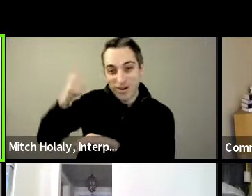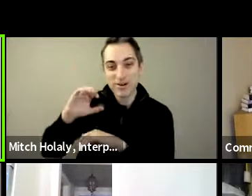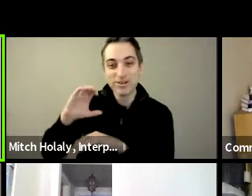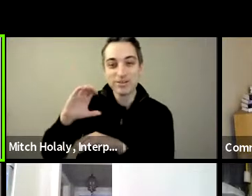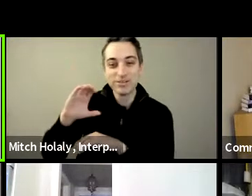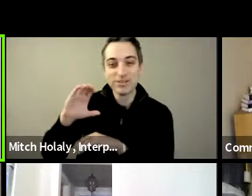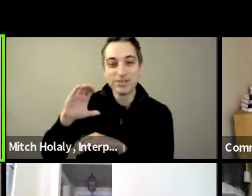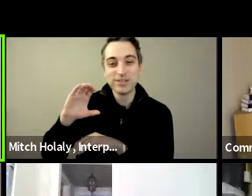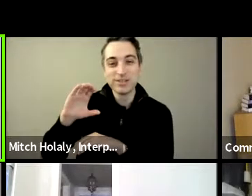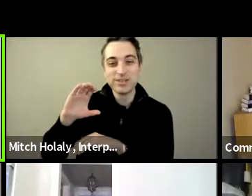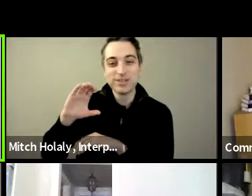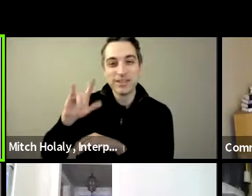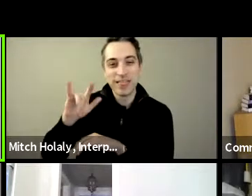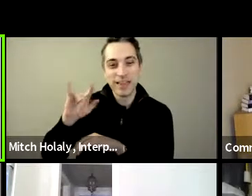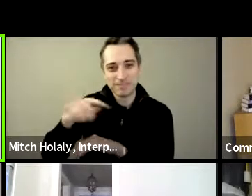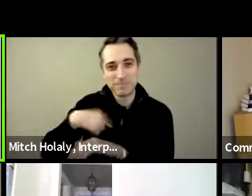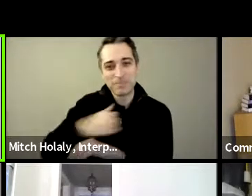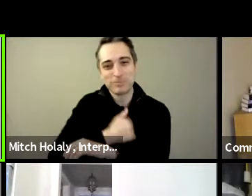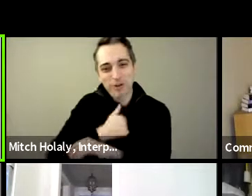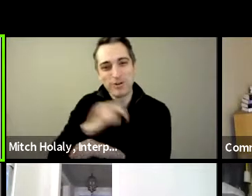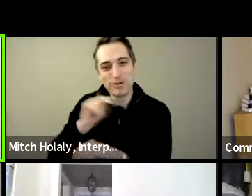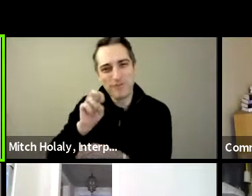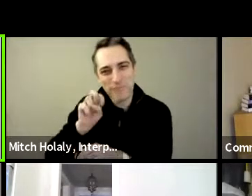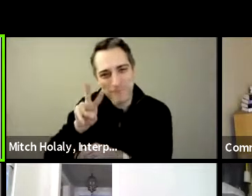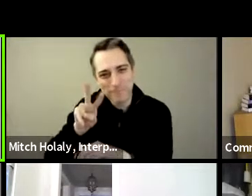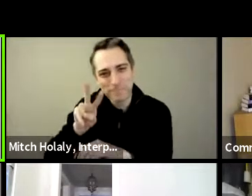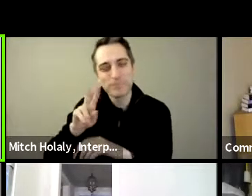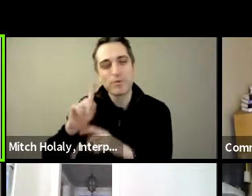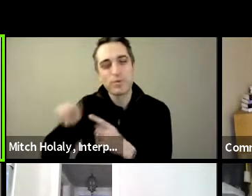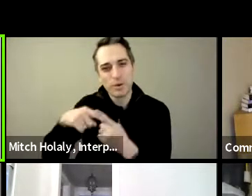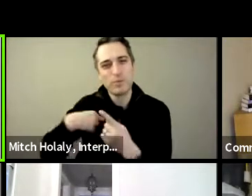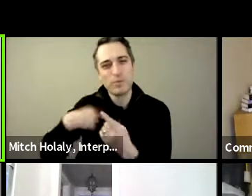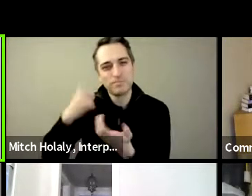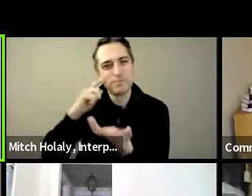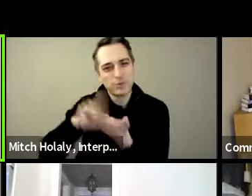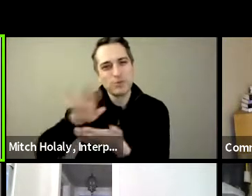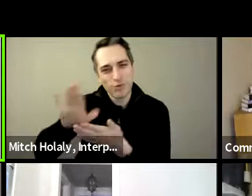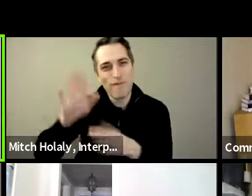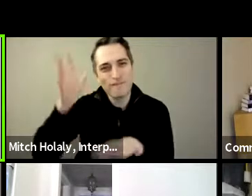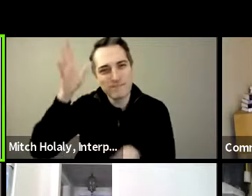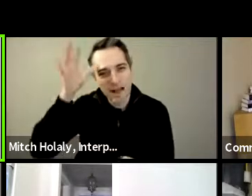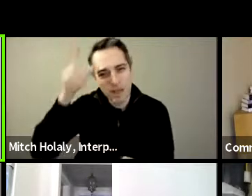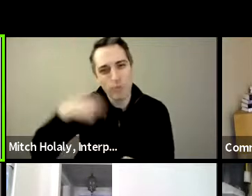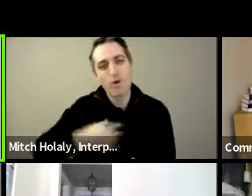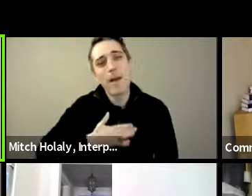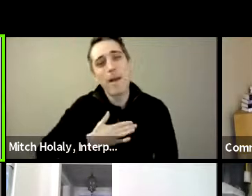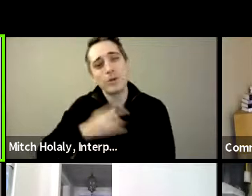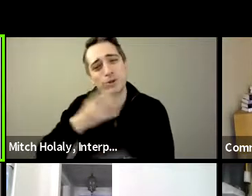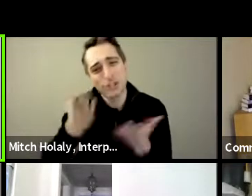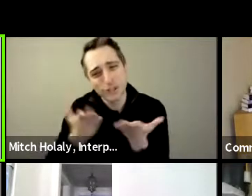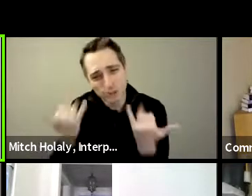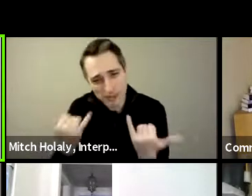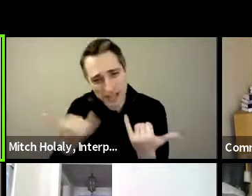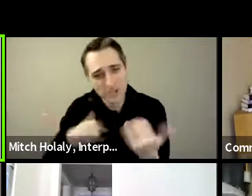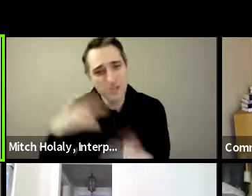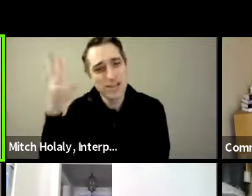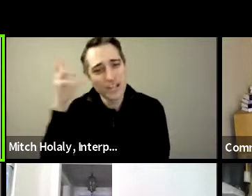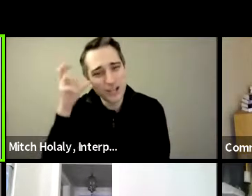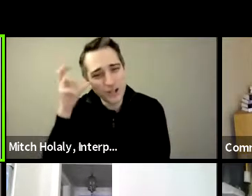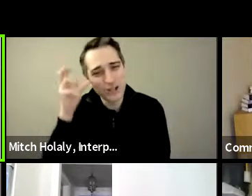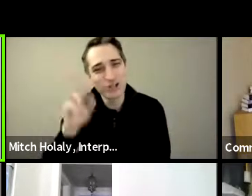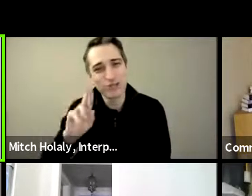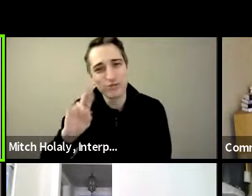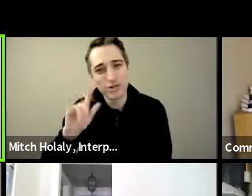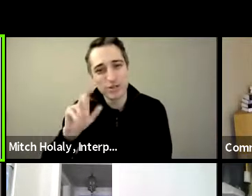your father, you weren't able to be with us because that was so close to when he had passed. So we're glad you're able to be here today to hear the resolution and receive it